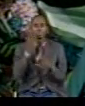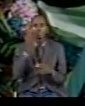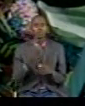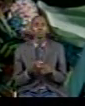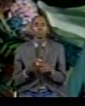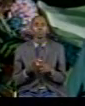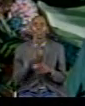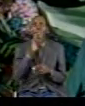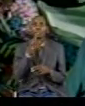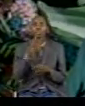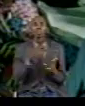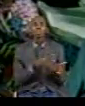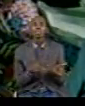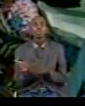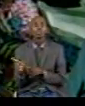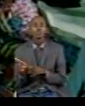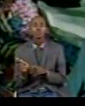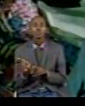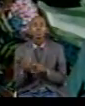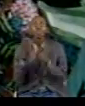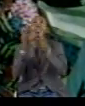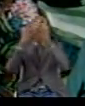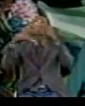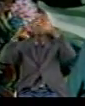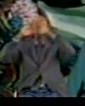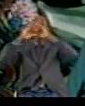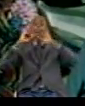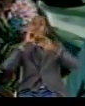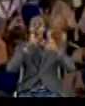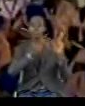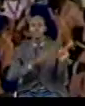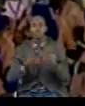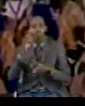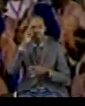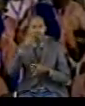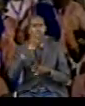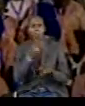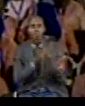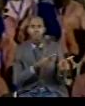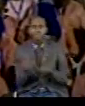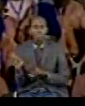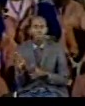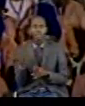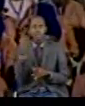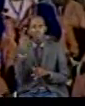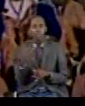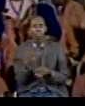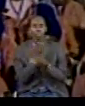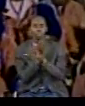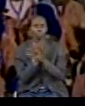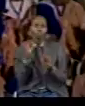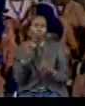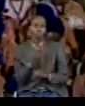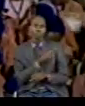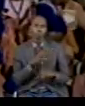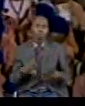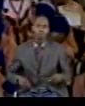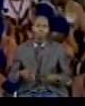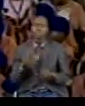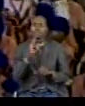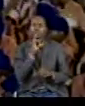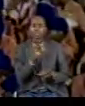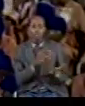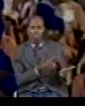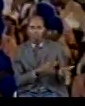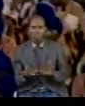ready? Heaven is ready for you. I said, are you ready? The redemption of the Lord is ready and available for